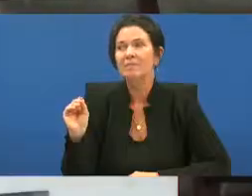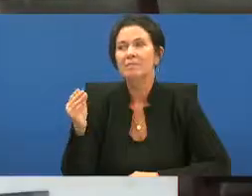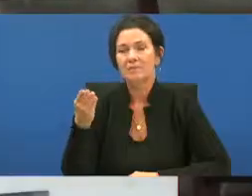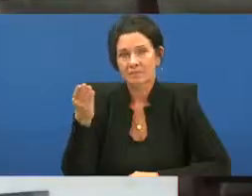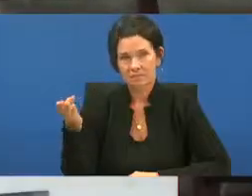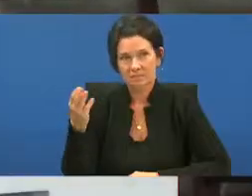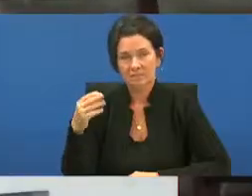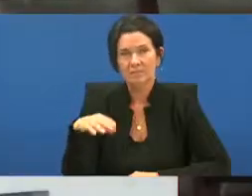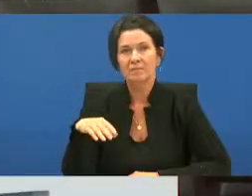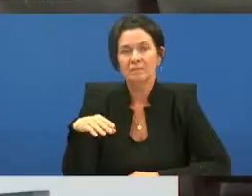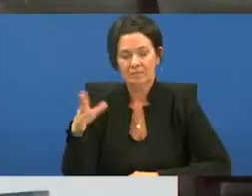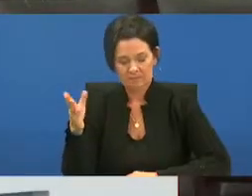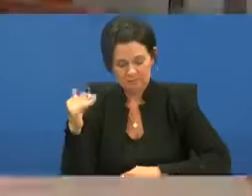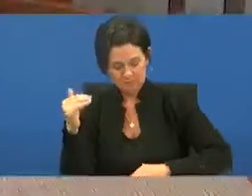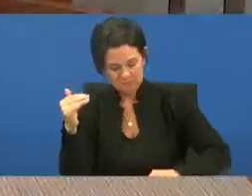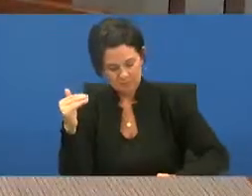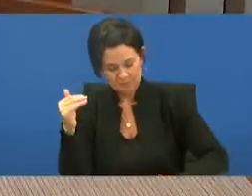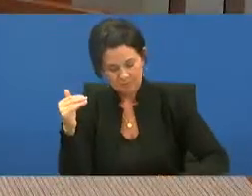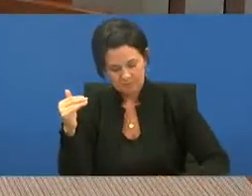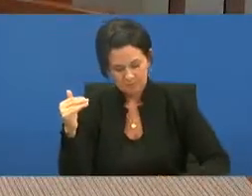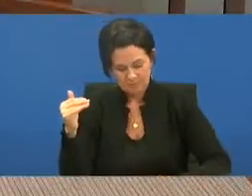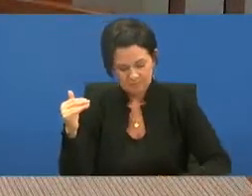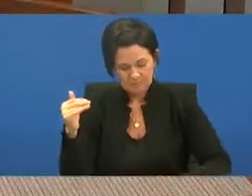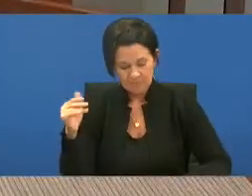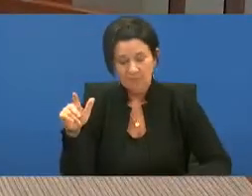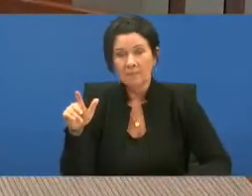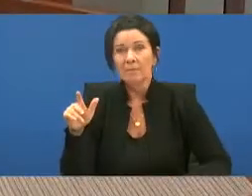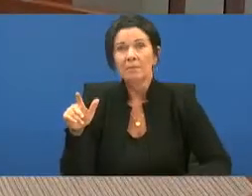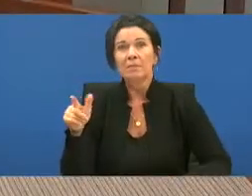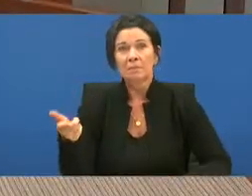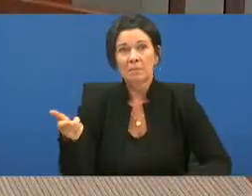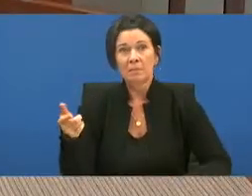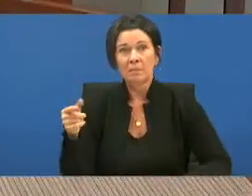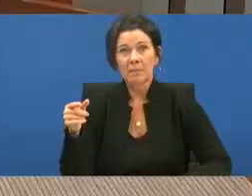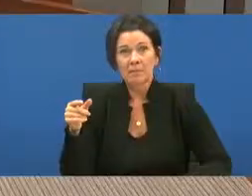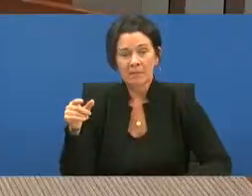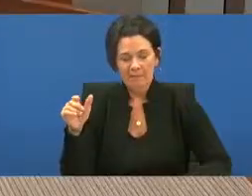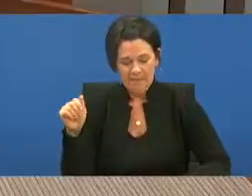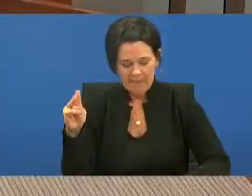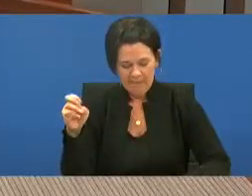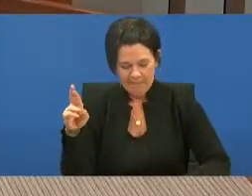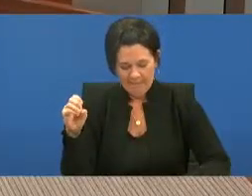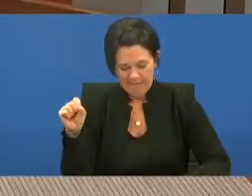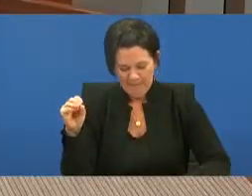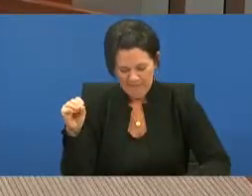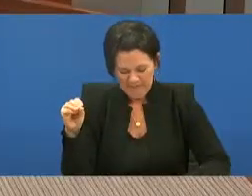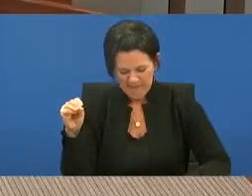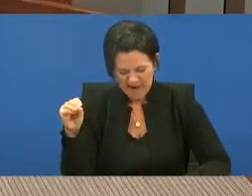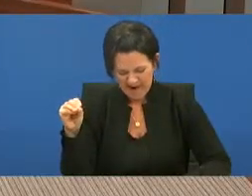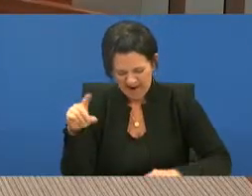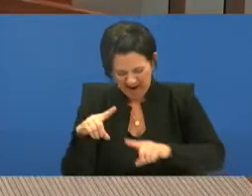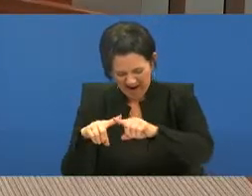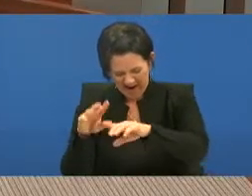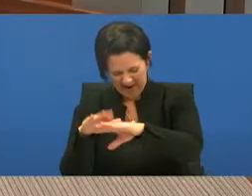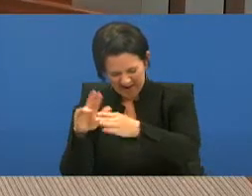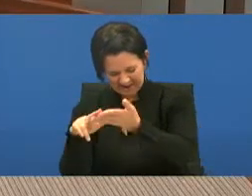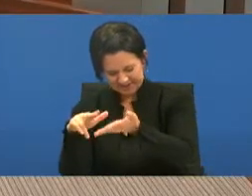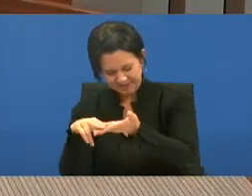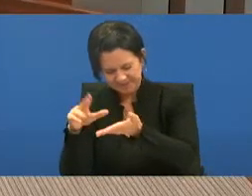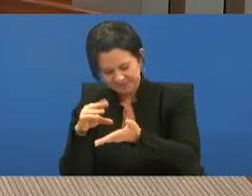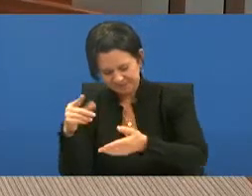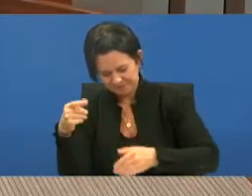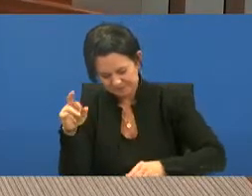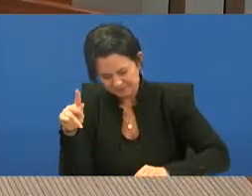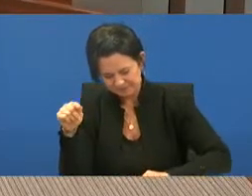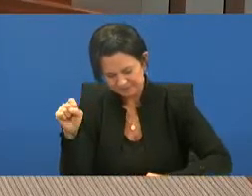Motion by Councilman Moak. We have a second. Second by Councilwoman Amorosa. That's contingent upon grants and contracts review.